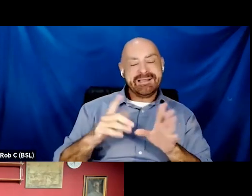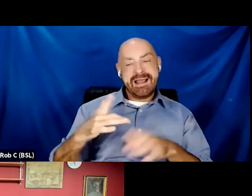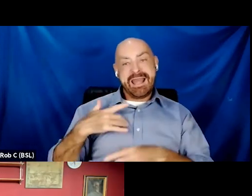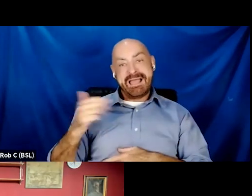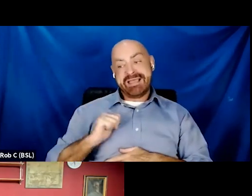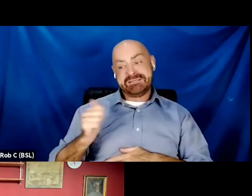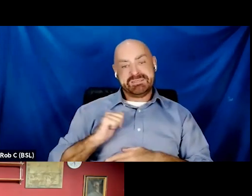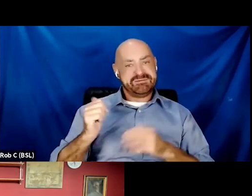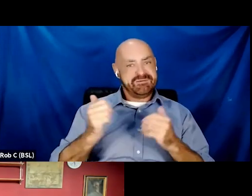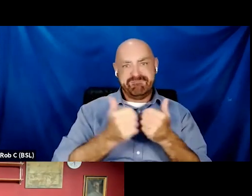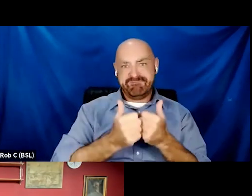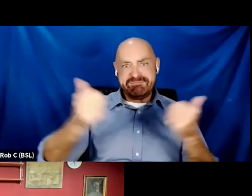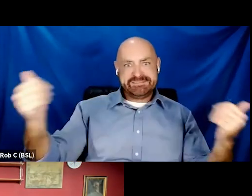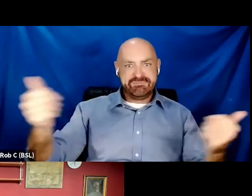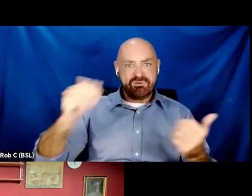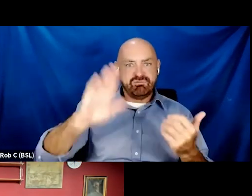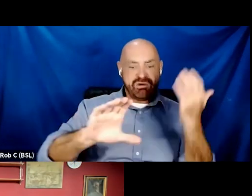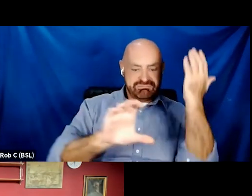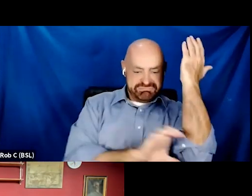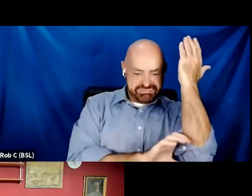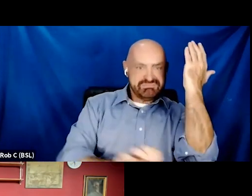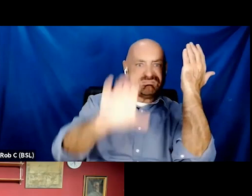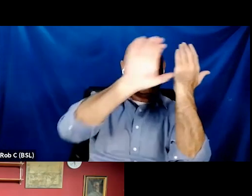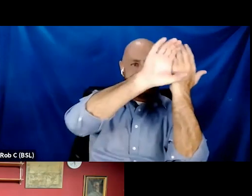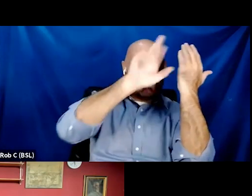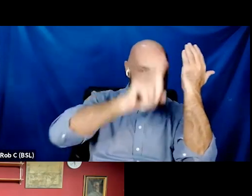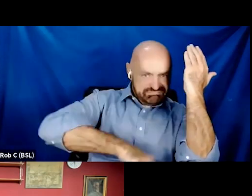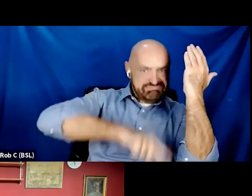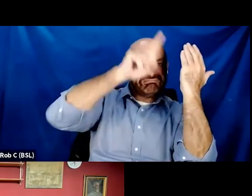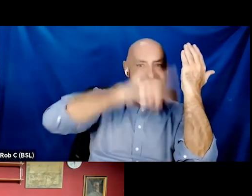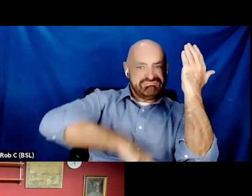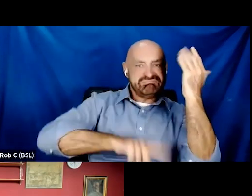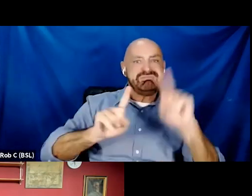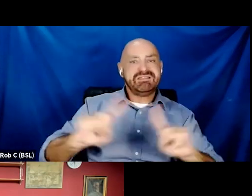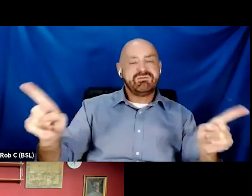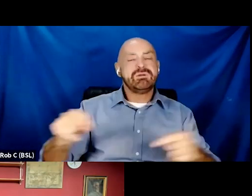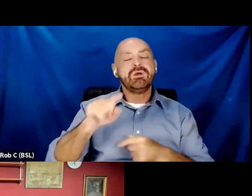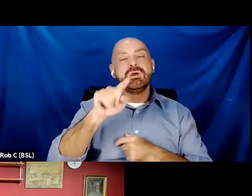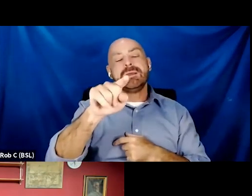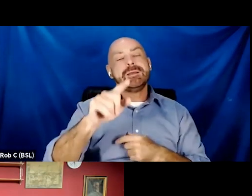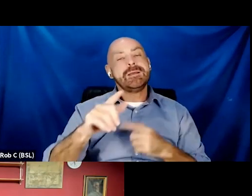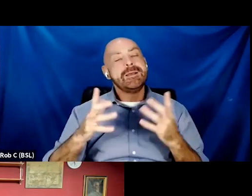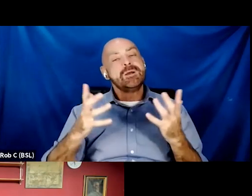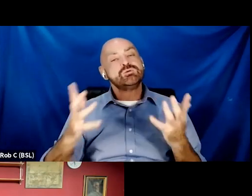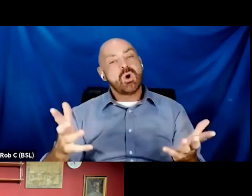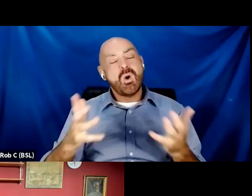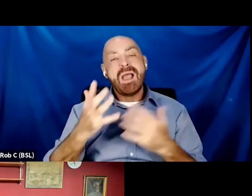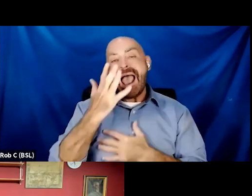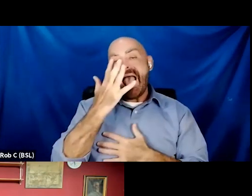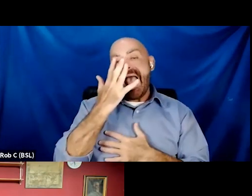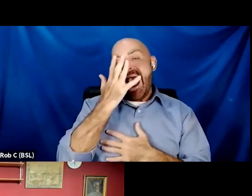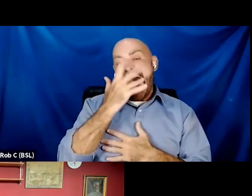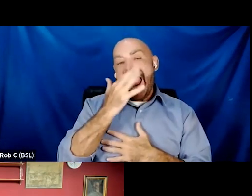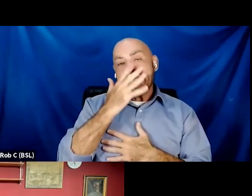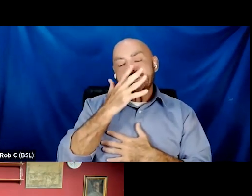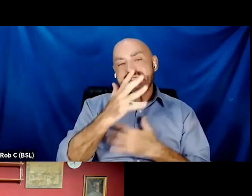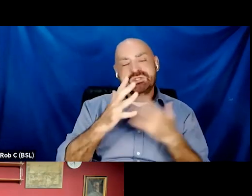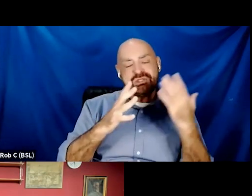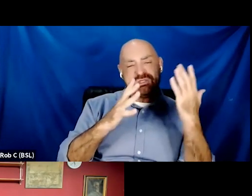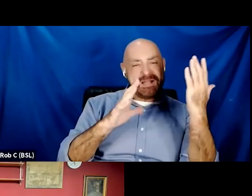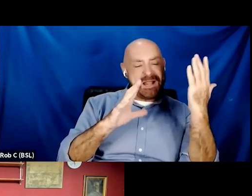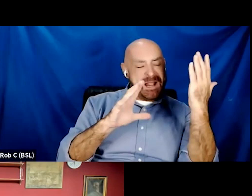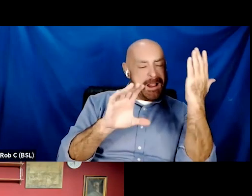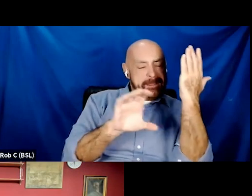of the suffering of this pandemic, before you equalise for age, has been suffering of the middle class and the upper